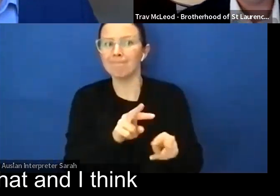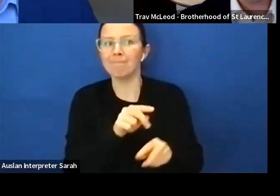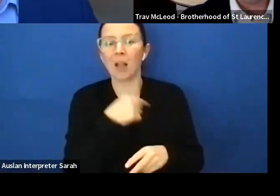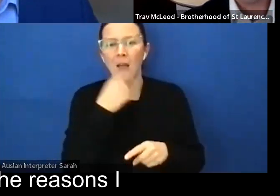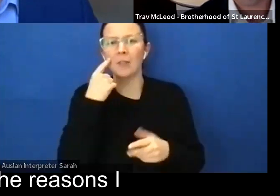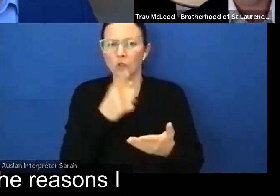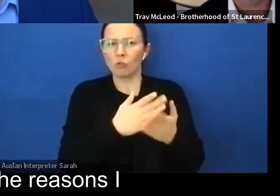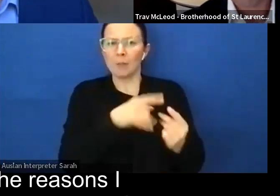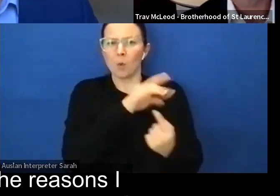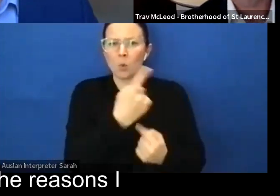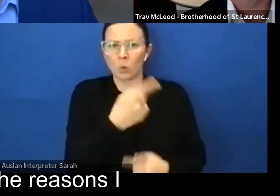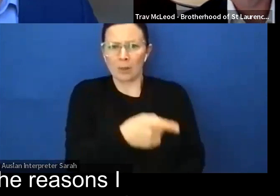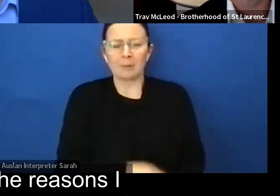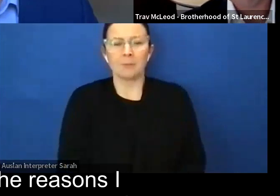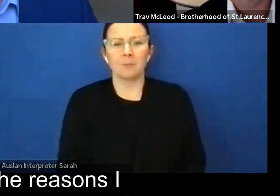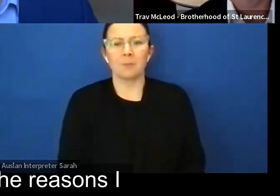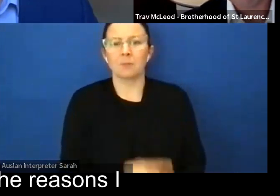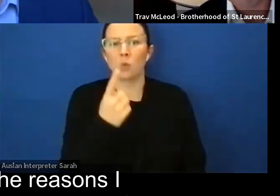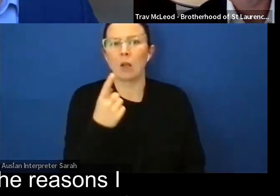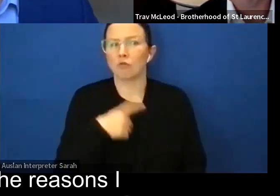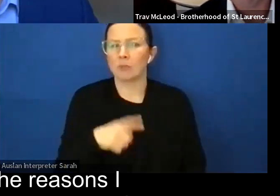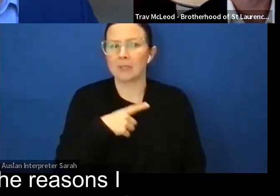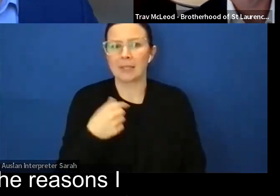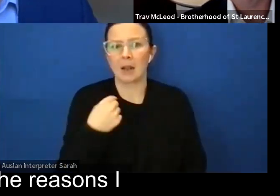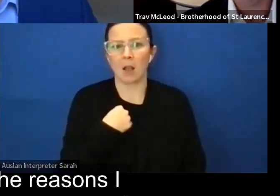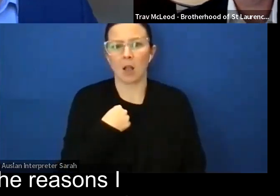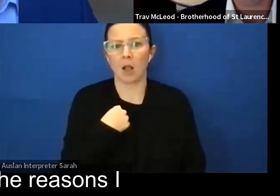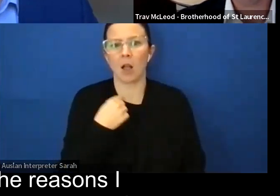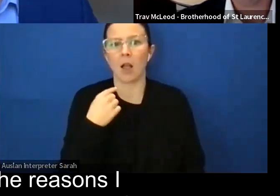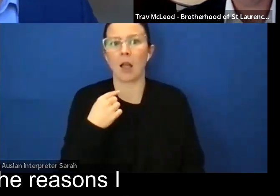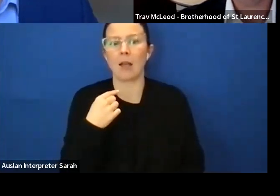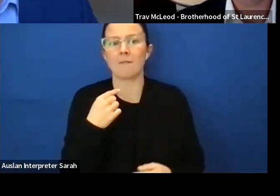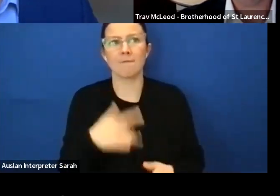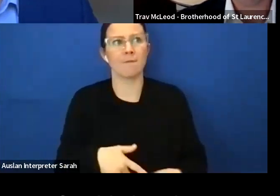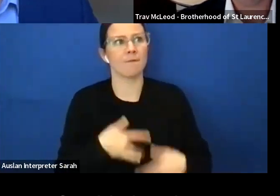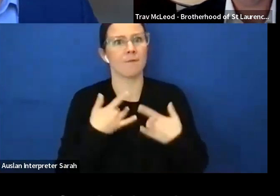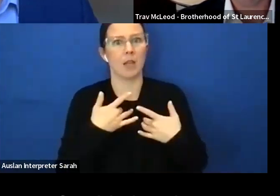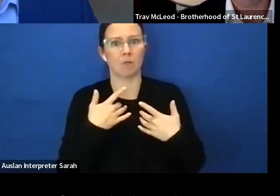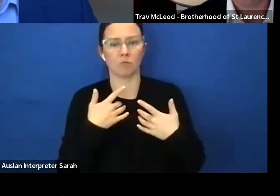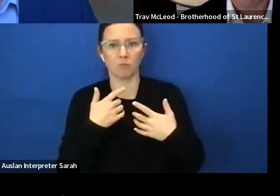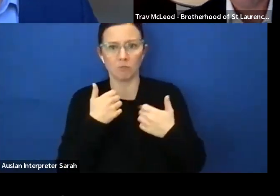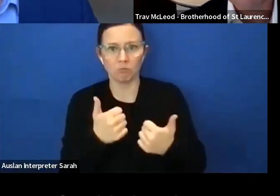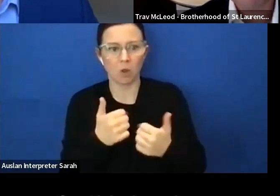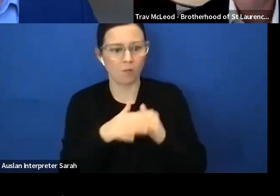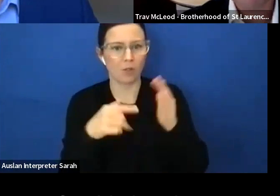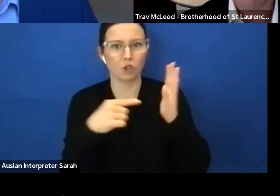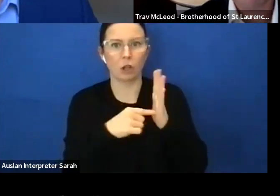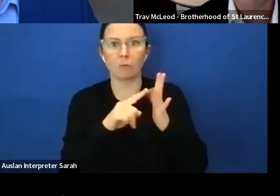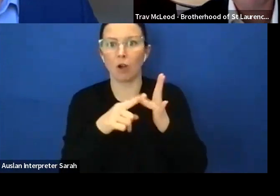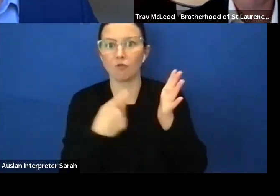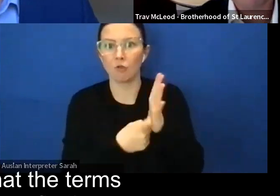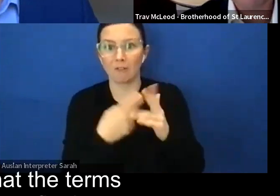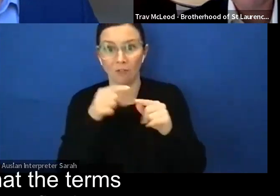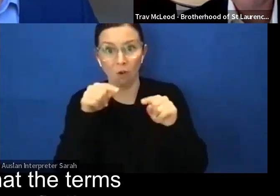one. And one of the reasons I have been so encouraged by the terms of reference for this